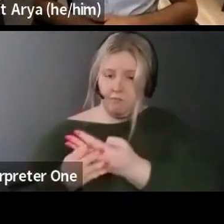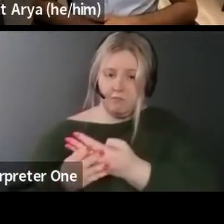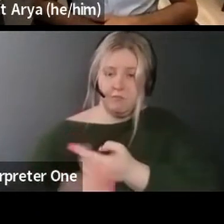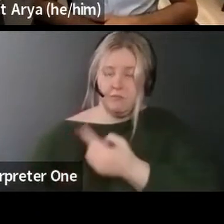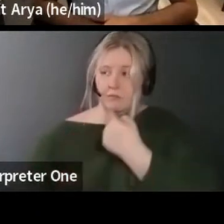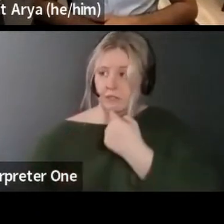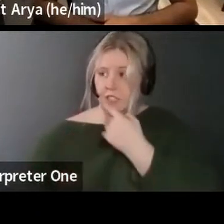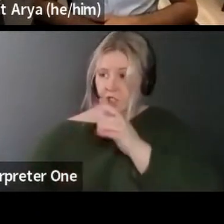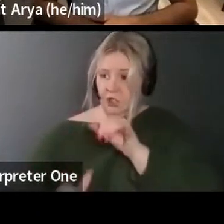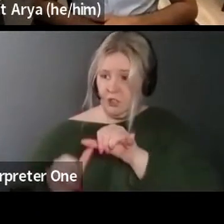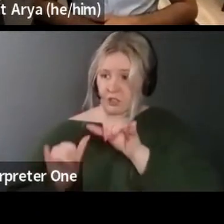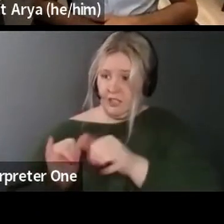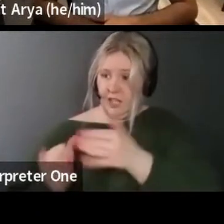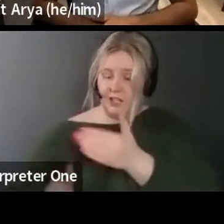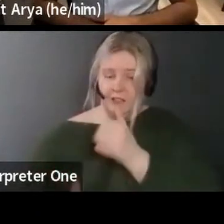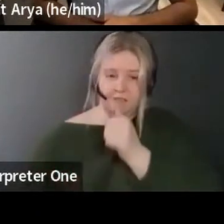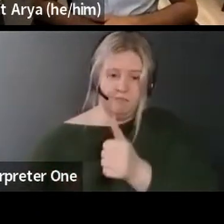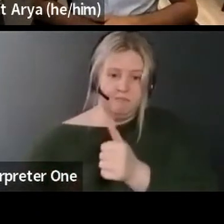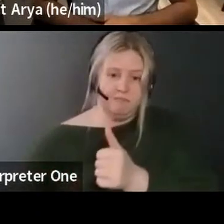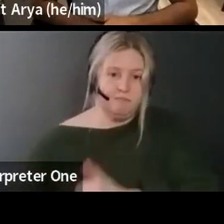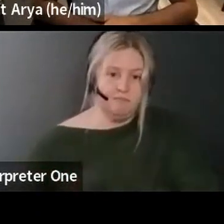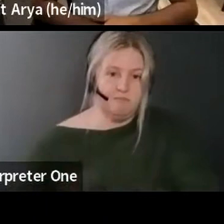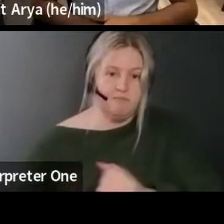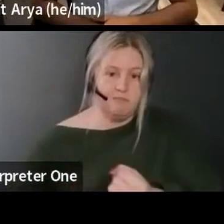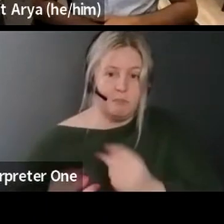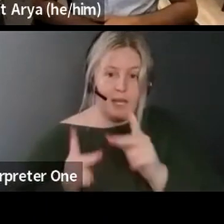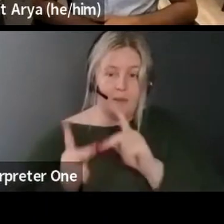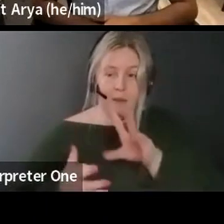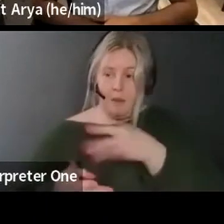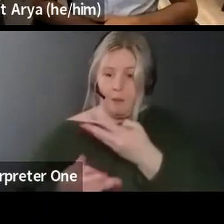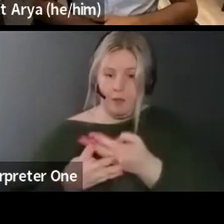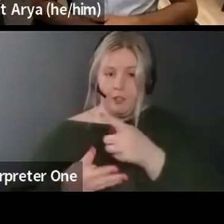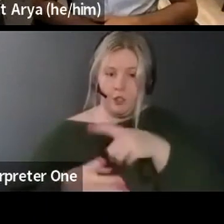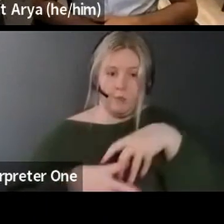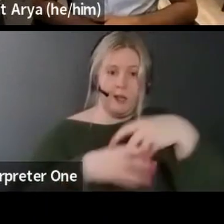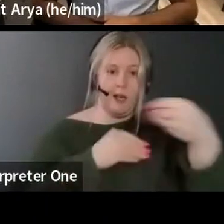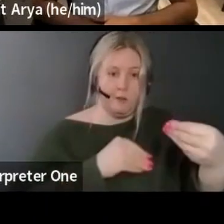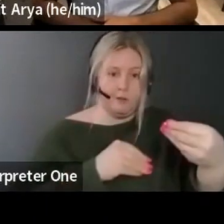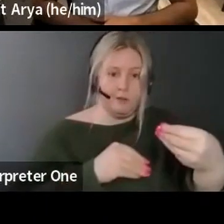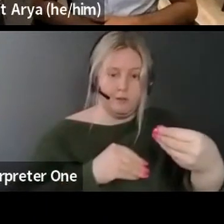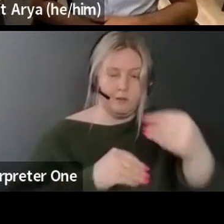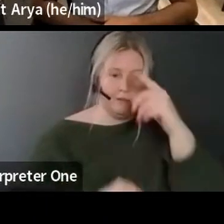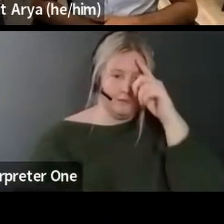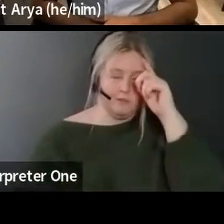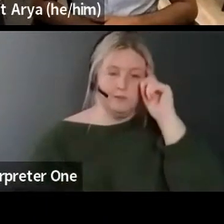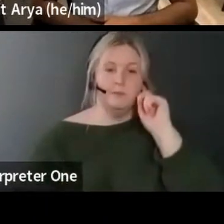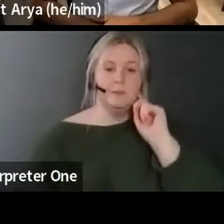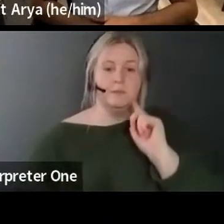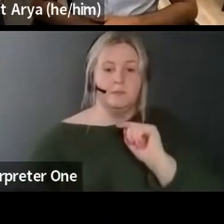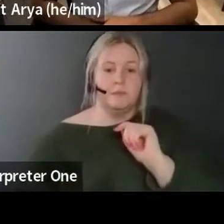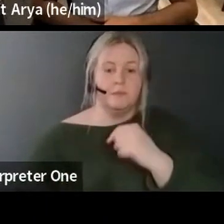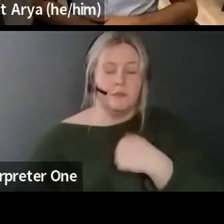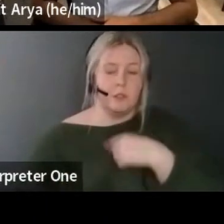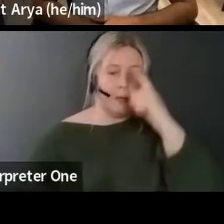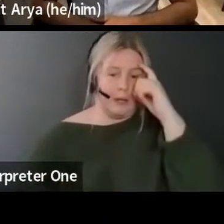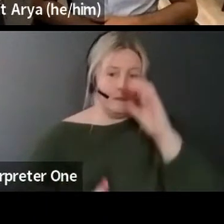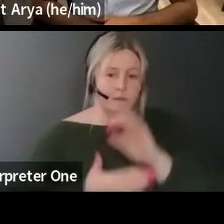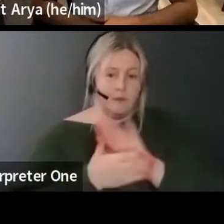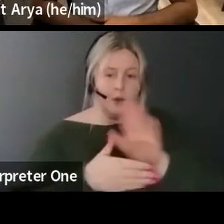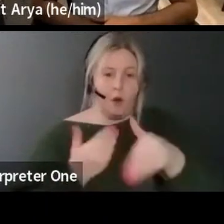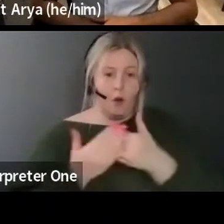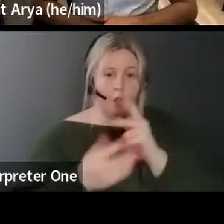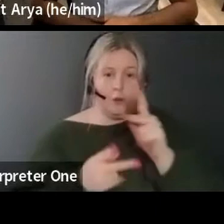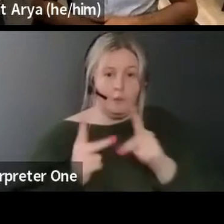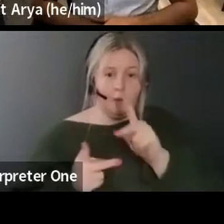like, a lot of folks in prison should be out. So these folks are not even abolitionists. I believe that everyone should be out of